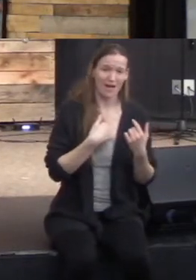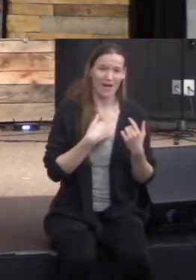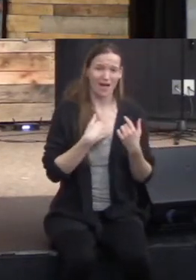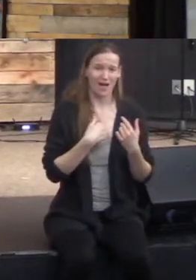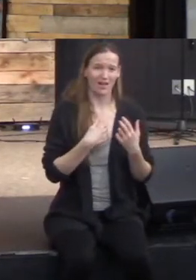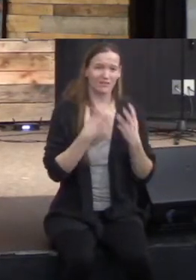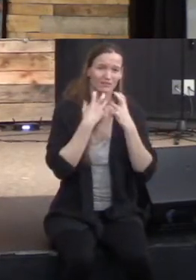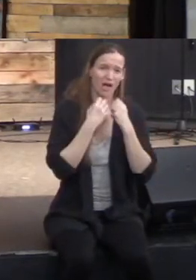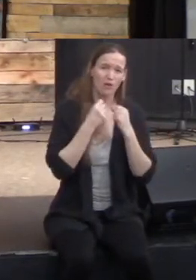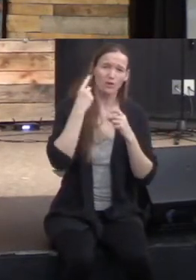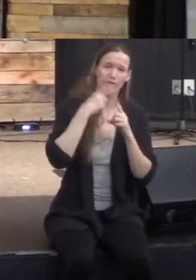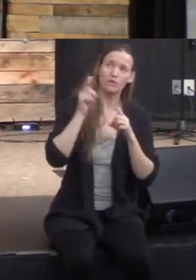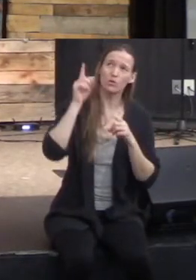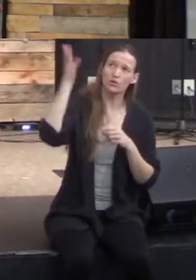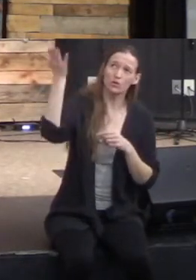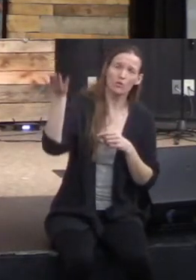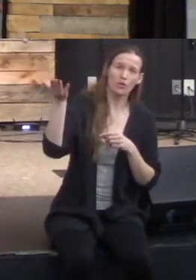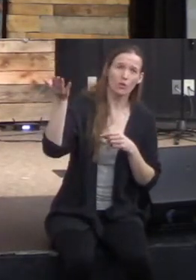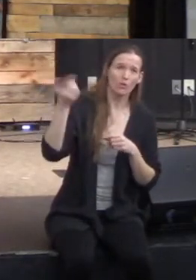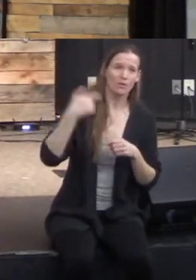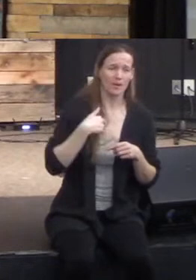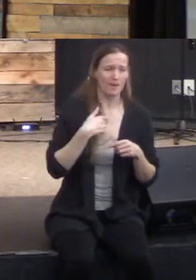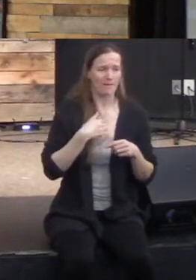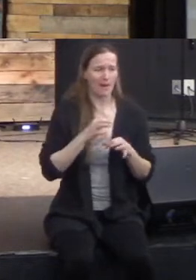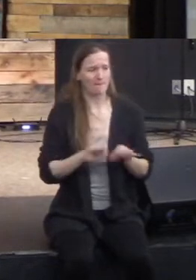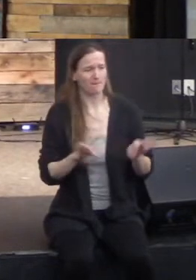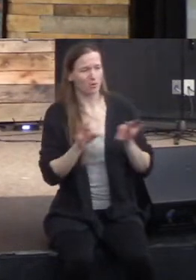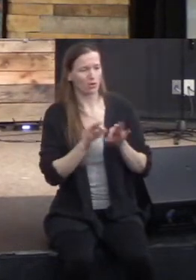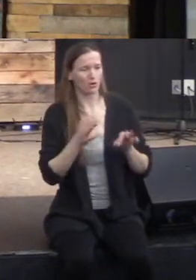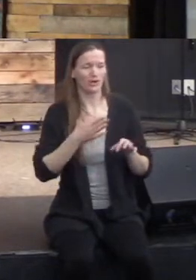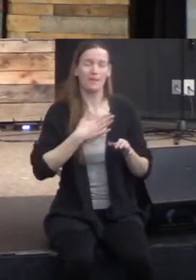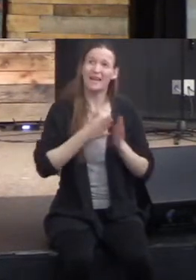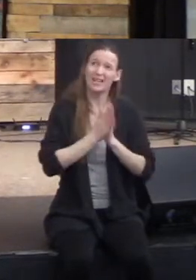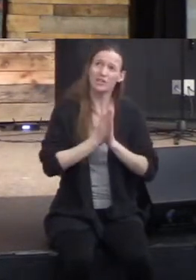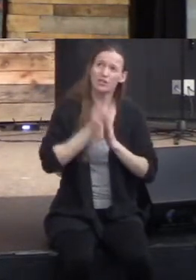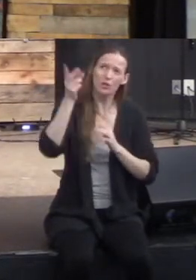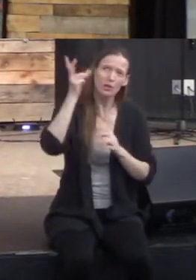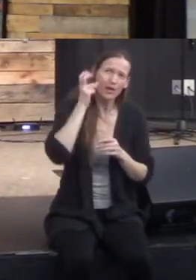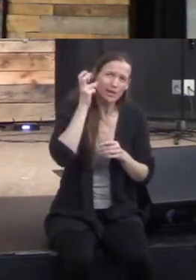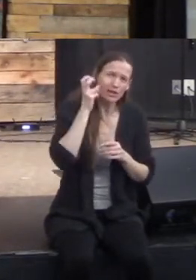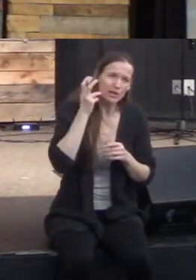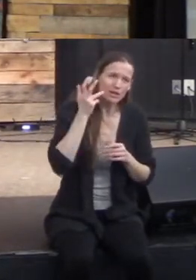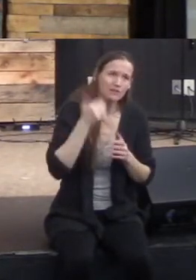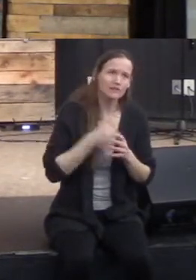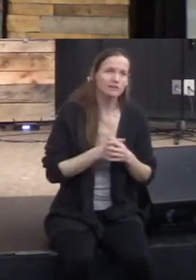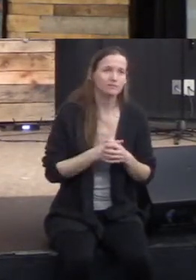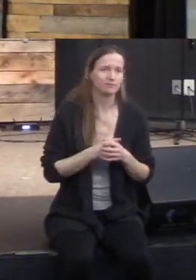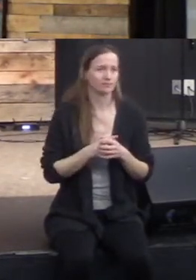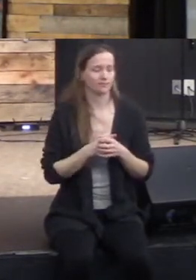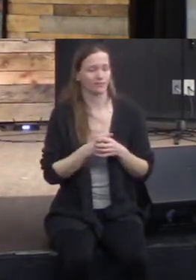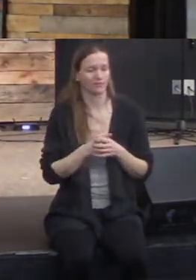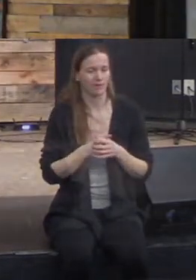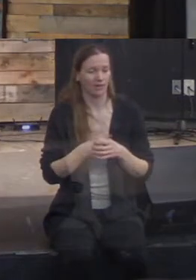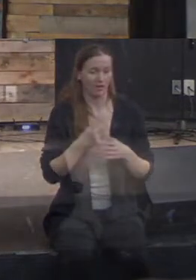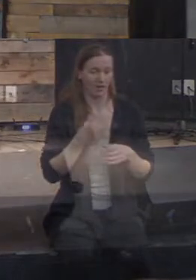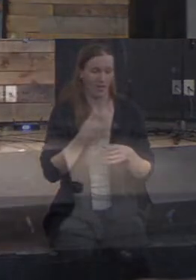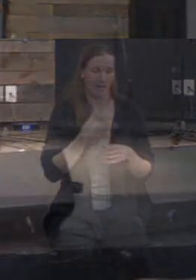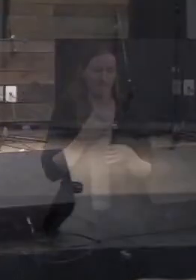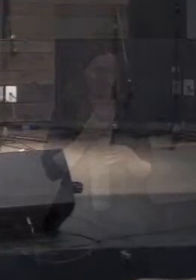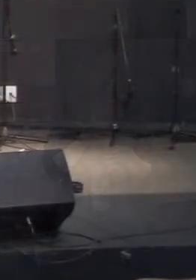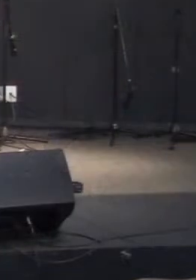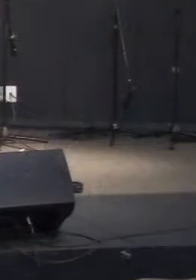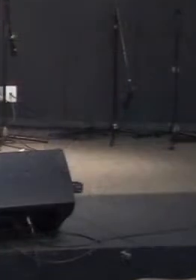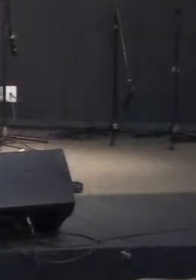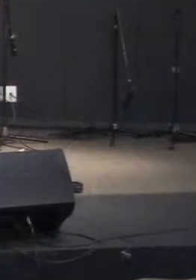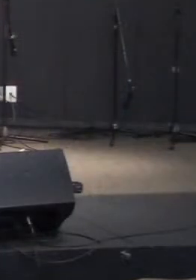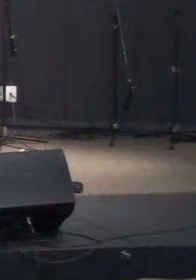you? Do I still matter? Do my prayers even reach you anymore? Do I even count for anything